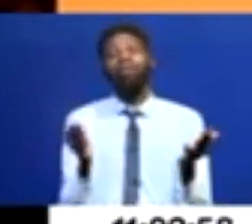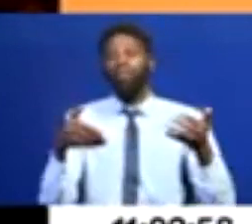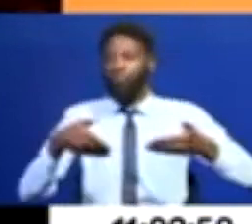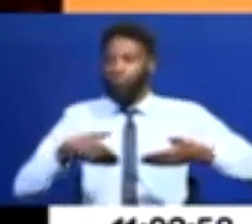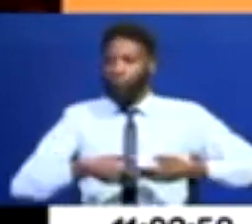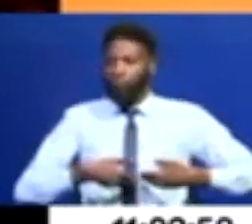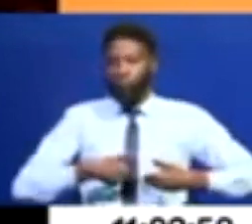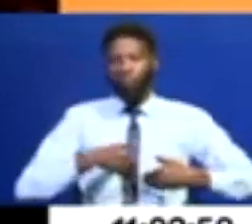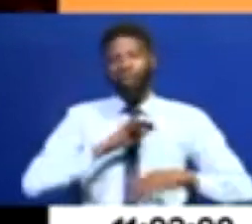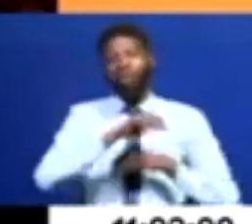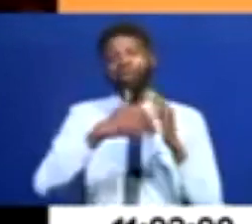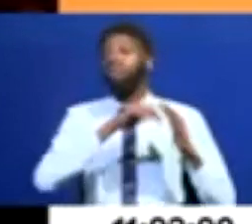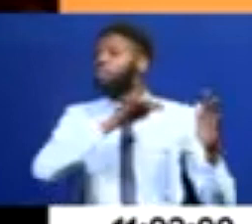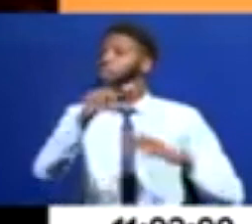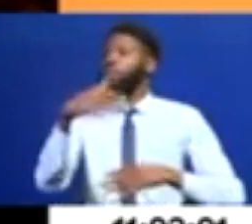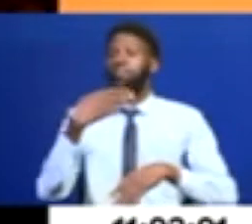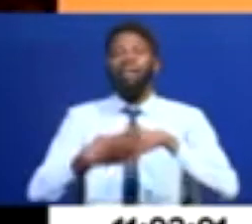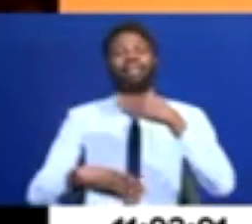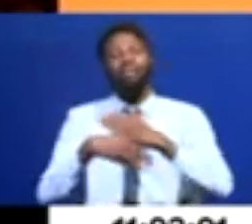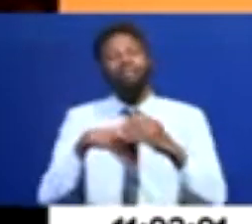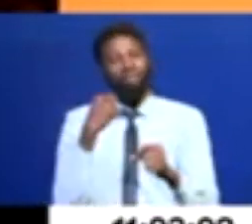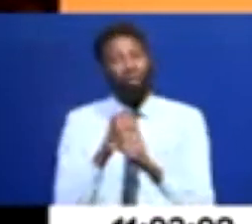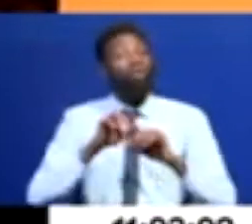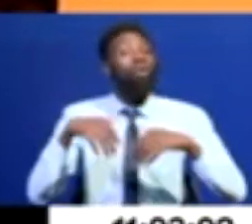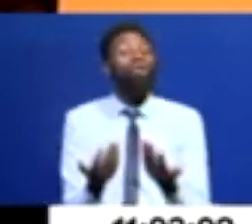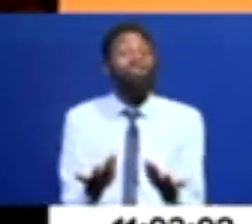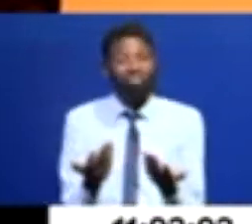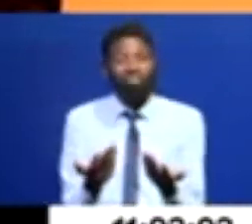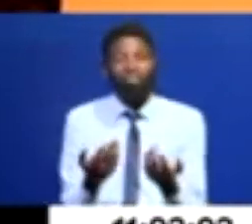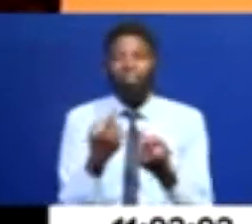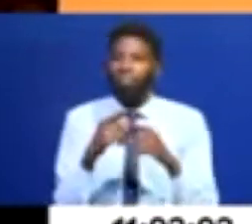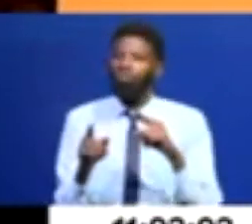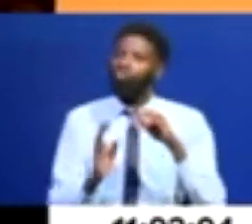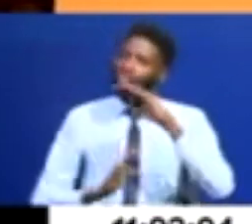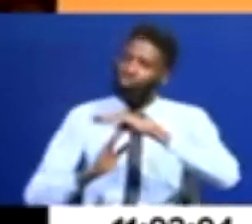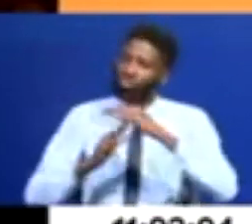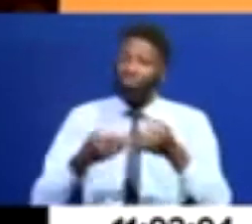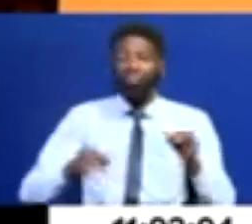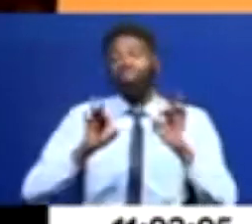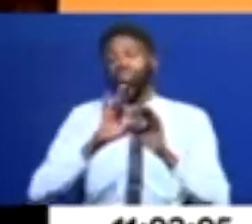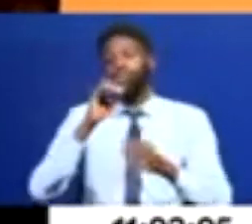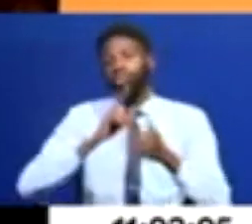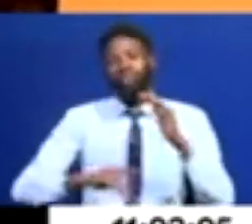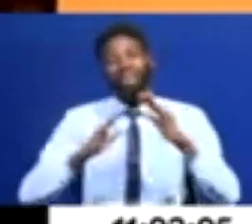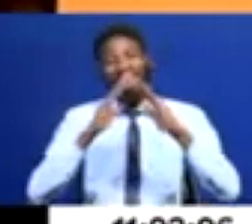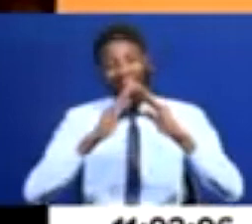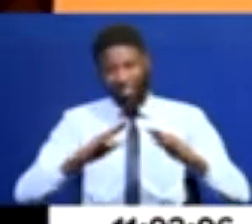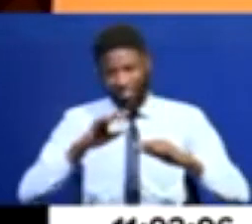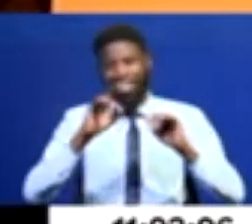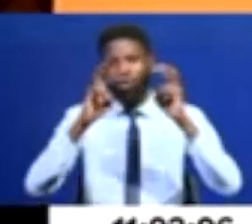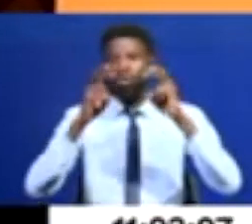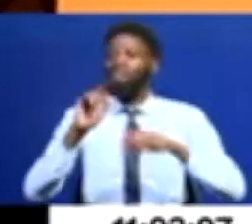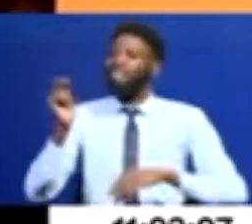the construction industry, or what are we doing? But the main thing, the housing, Kenyans